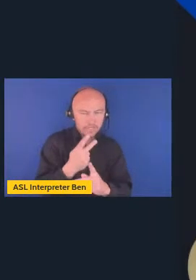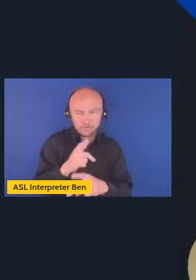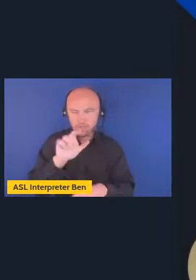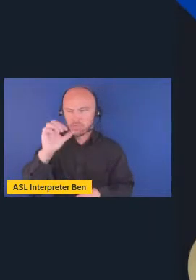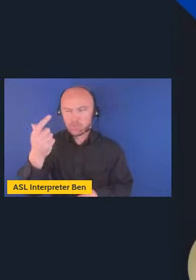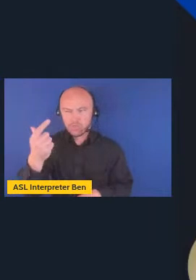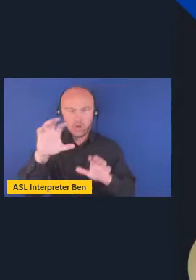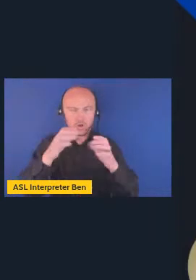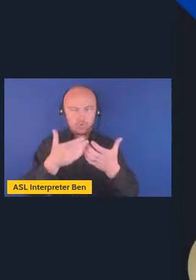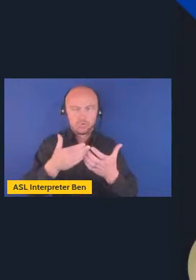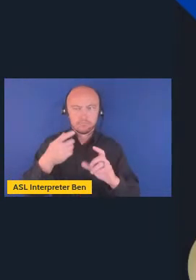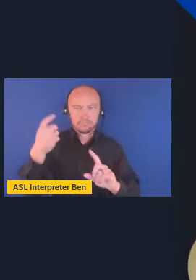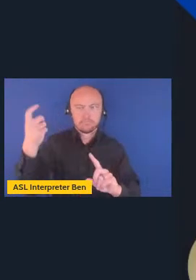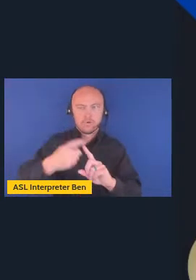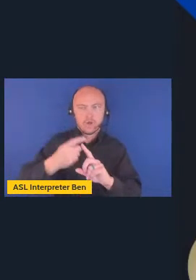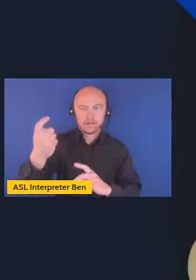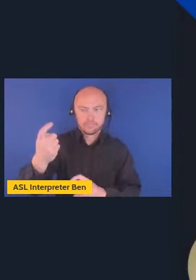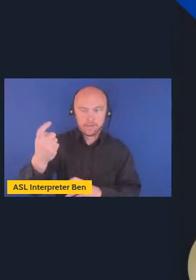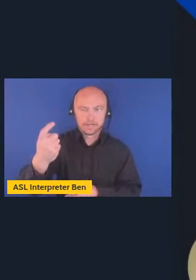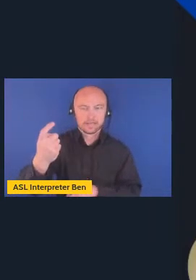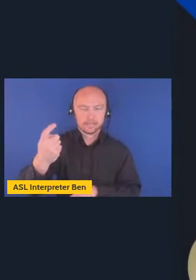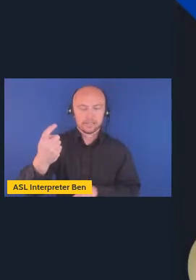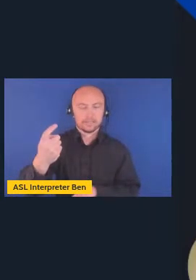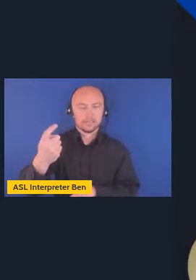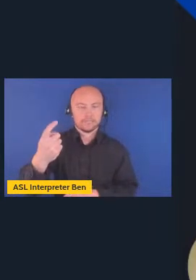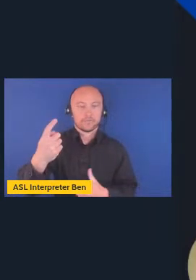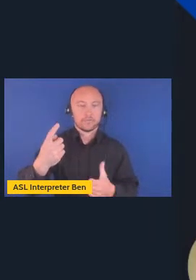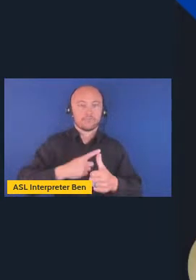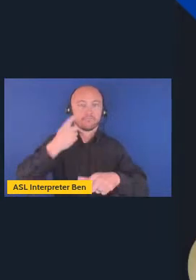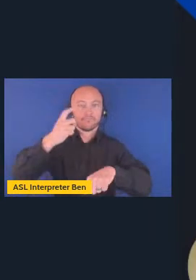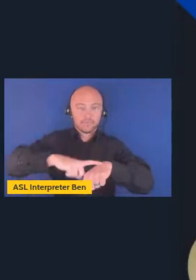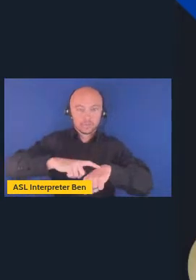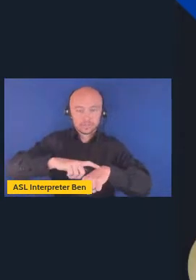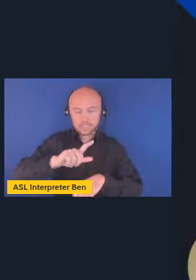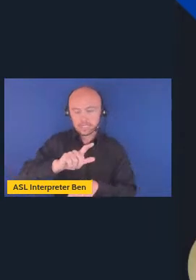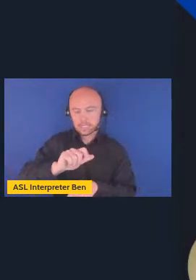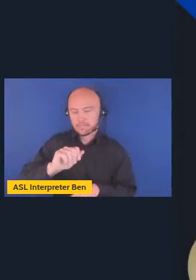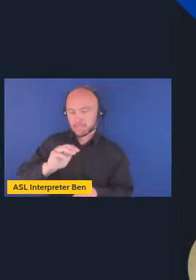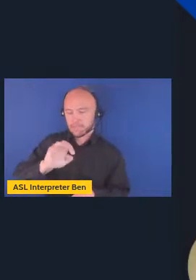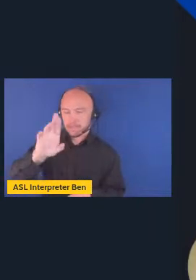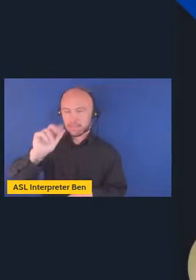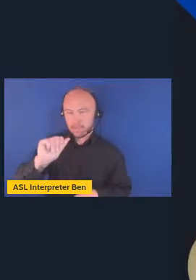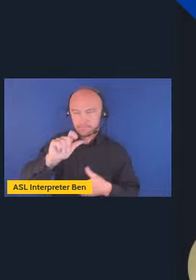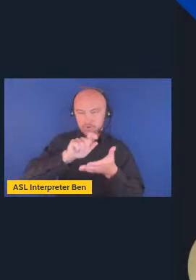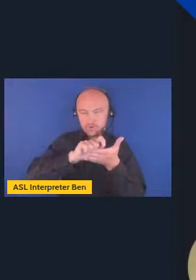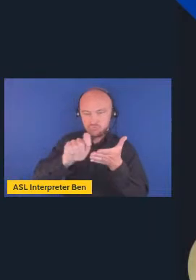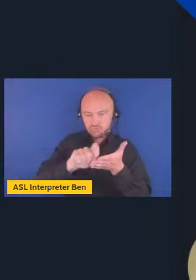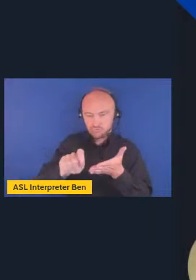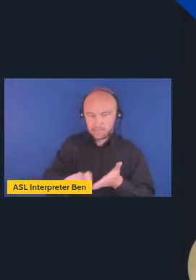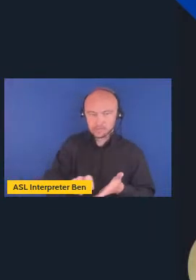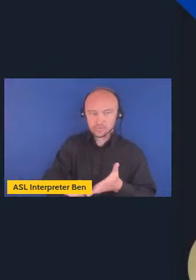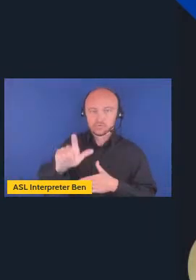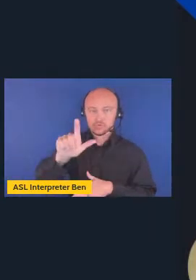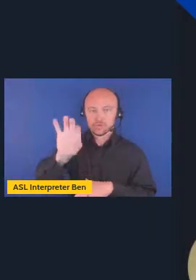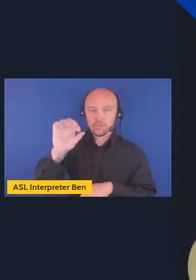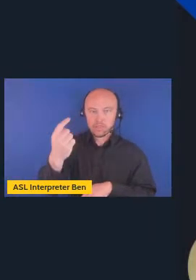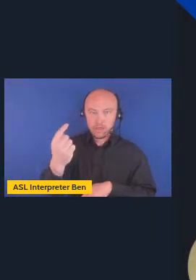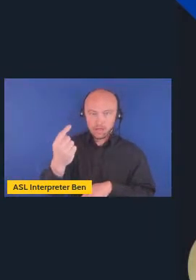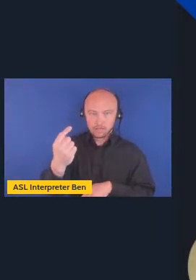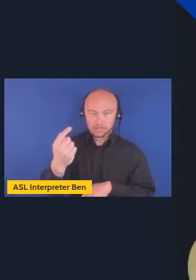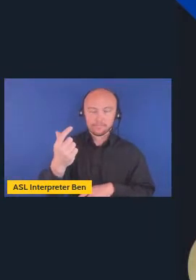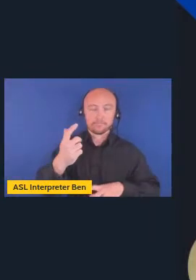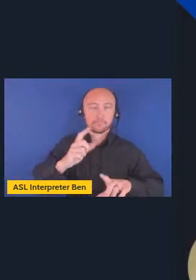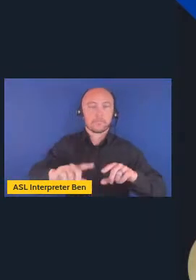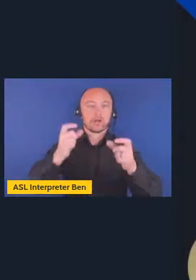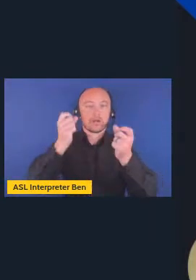are automatically created the first time the Lambda function writes to the console log, but when